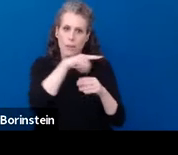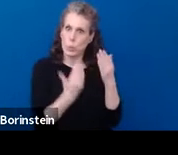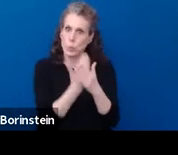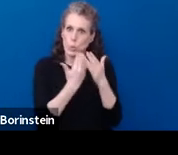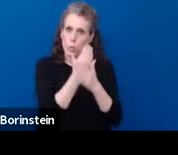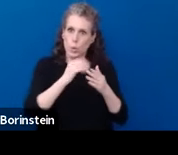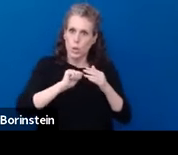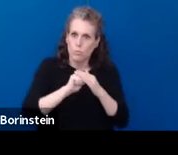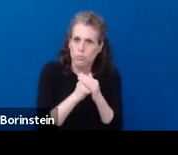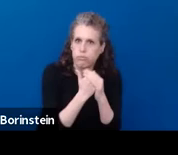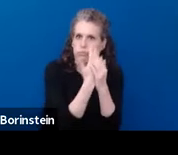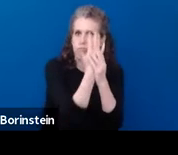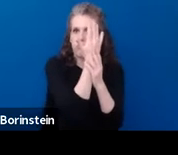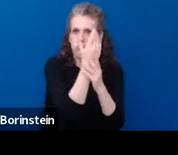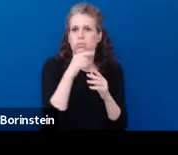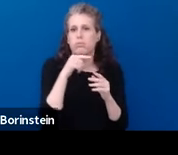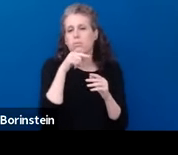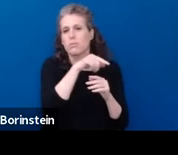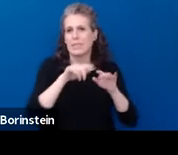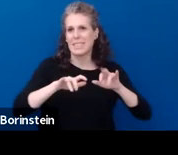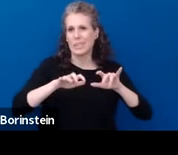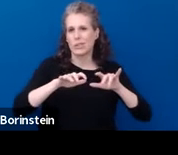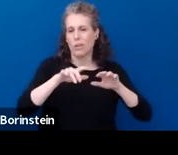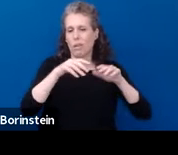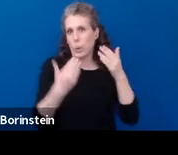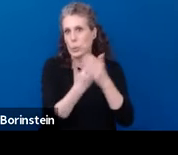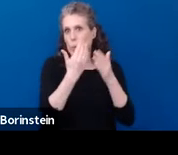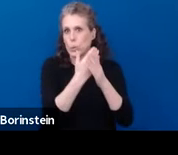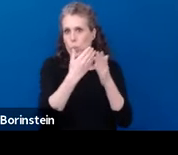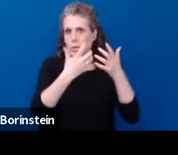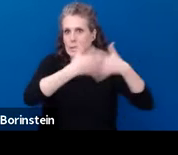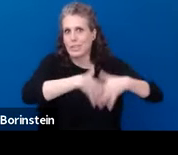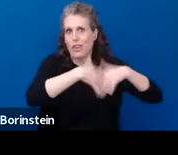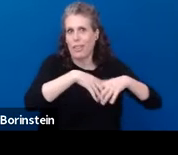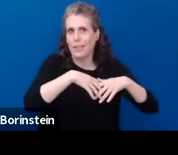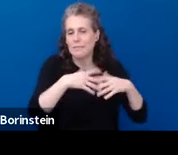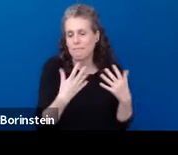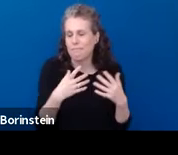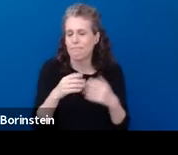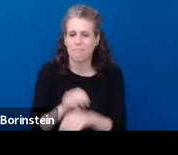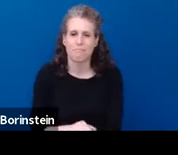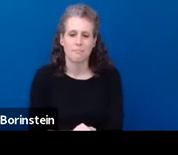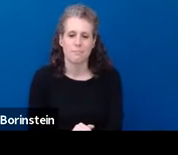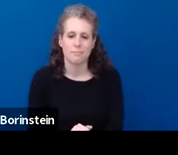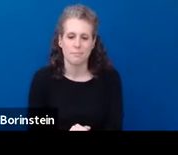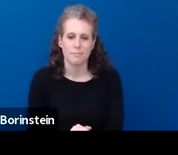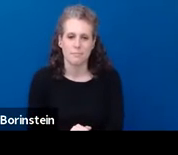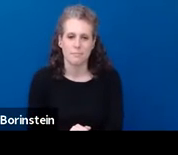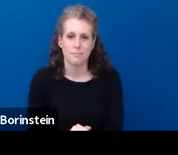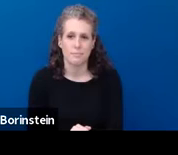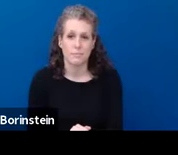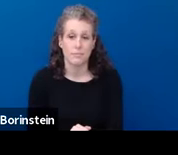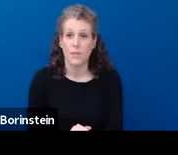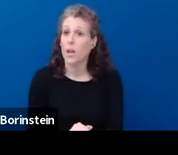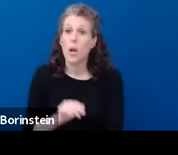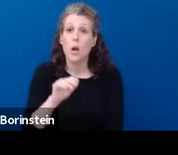the aid, the digital aid that we were doing. But when you're not in one of those